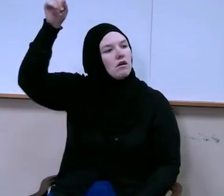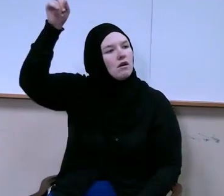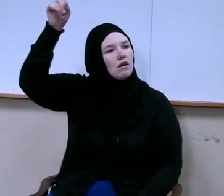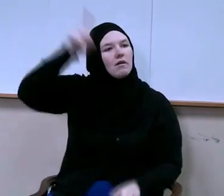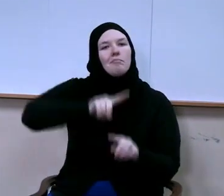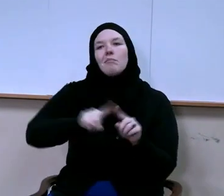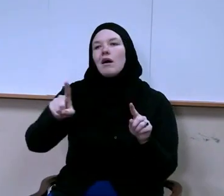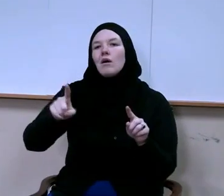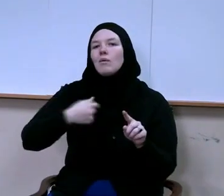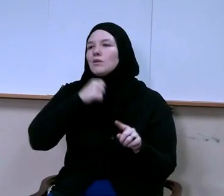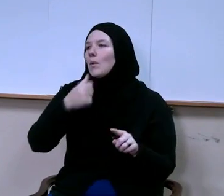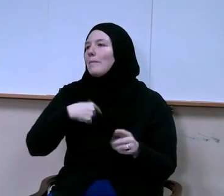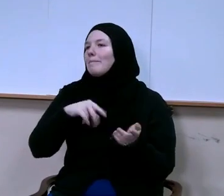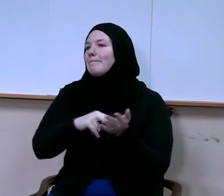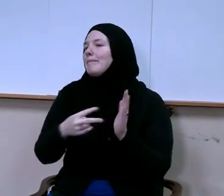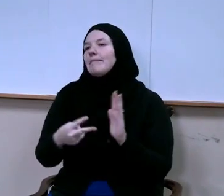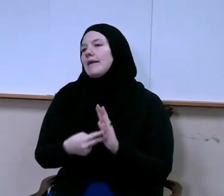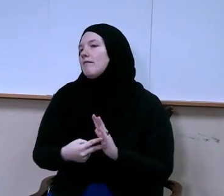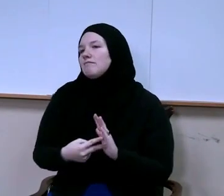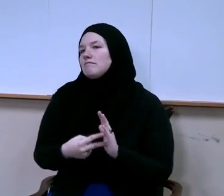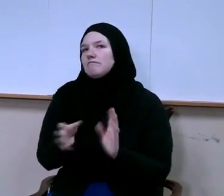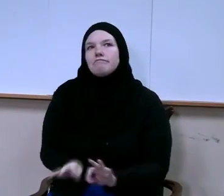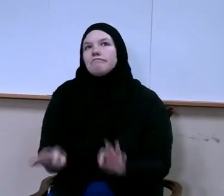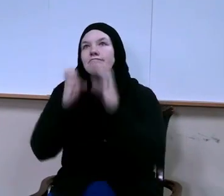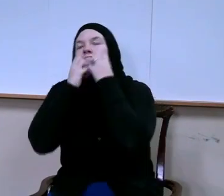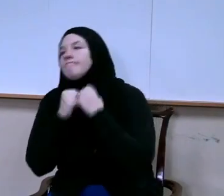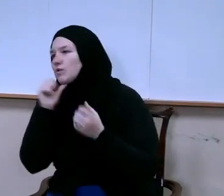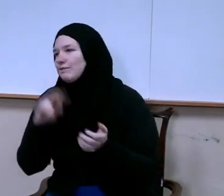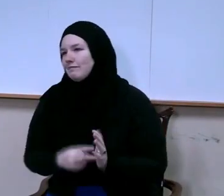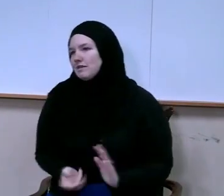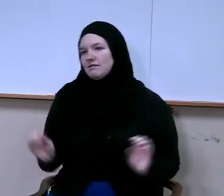Allah, but we do not mean it absolutely.